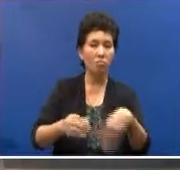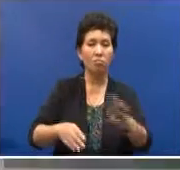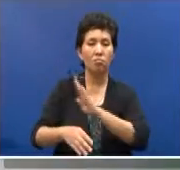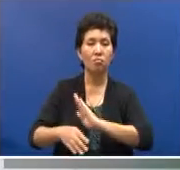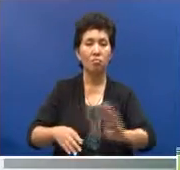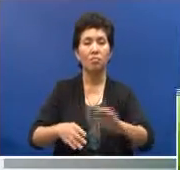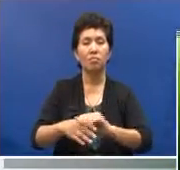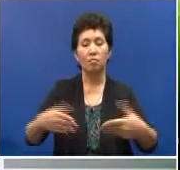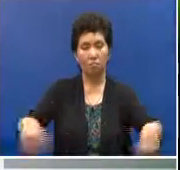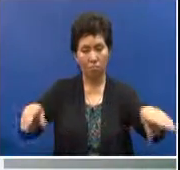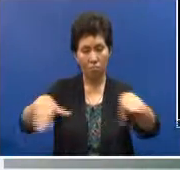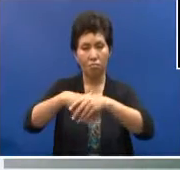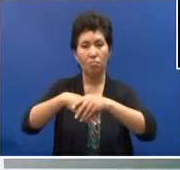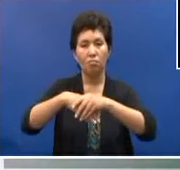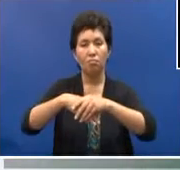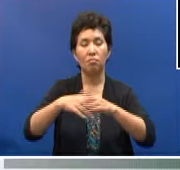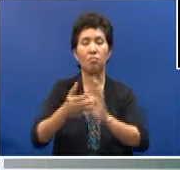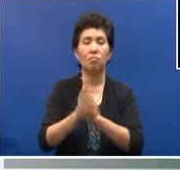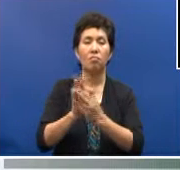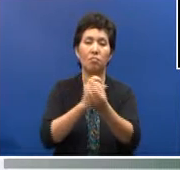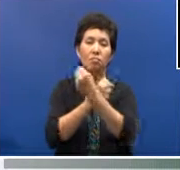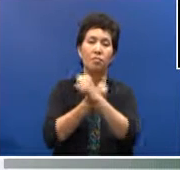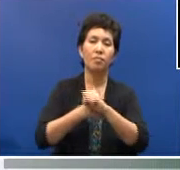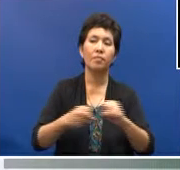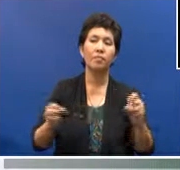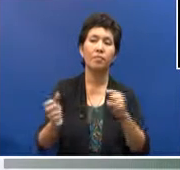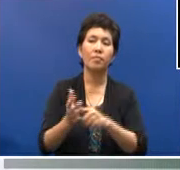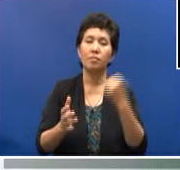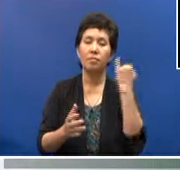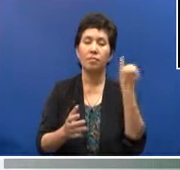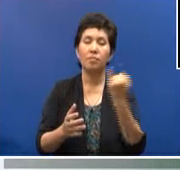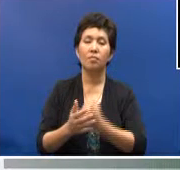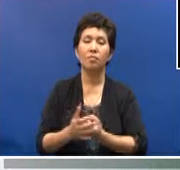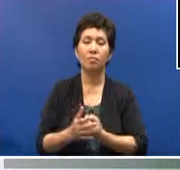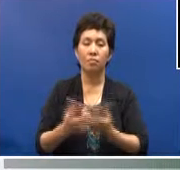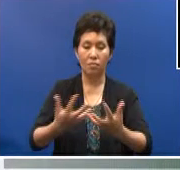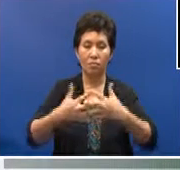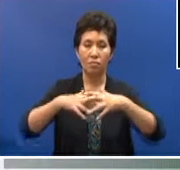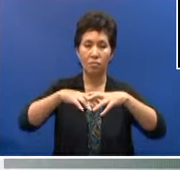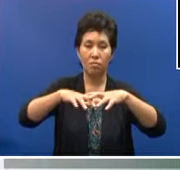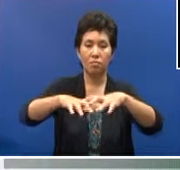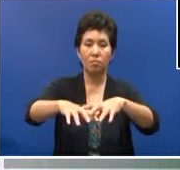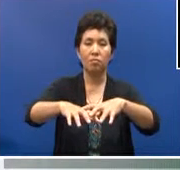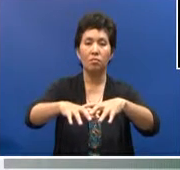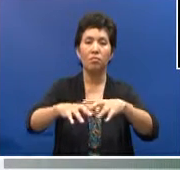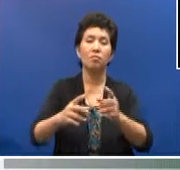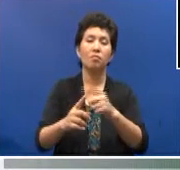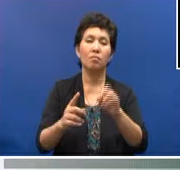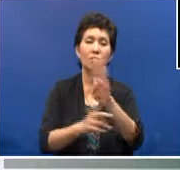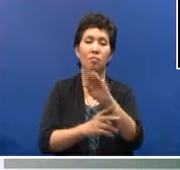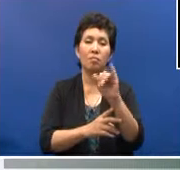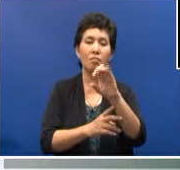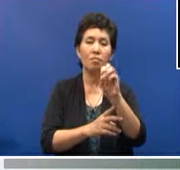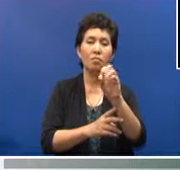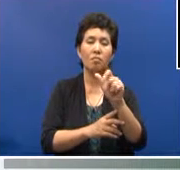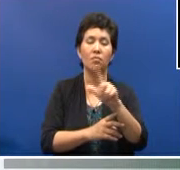through marriage. Okay, so theoretically, an ideal form of integration happens when biological